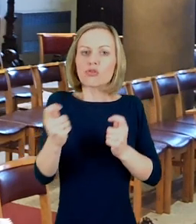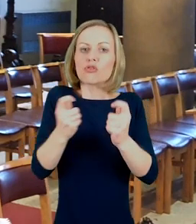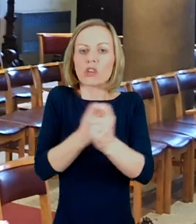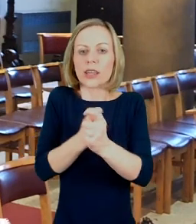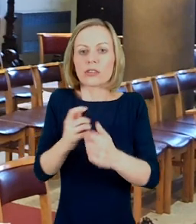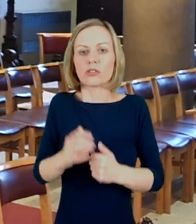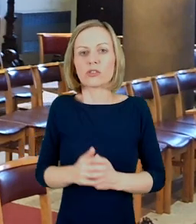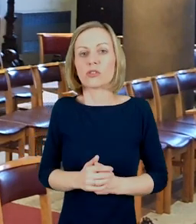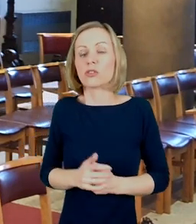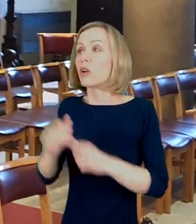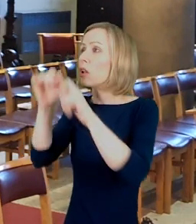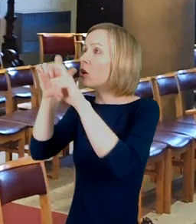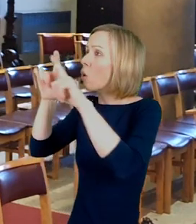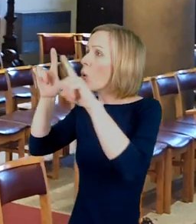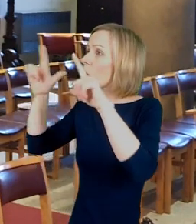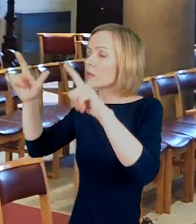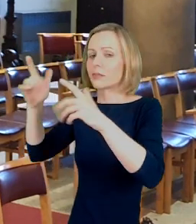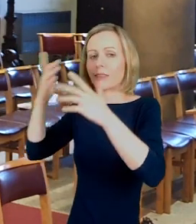mercy.